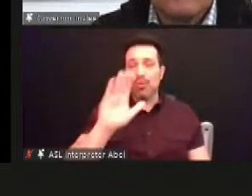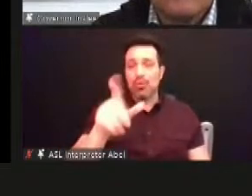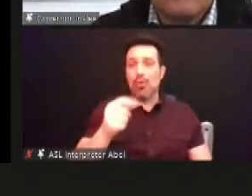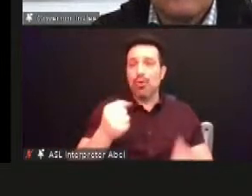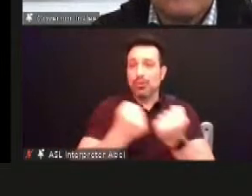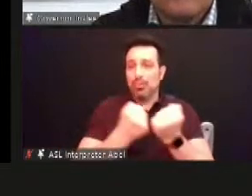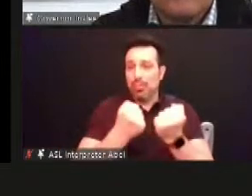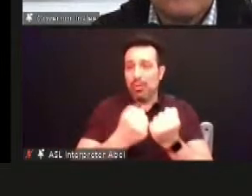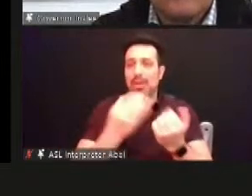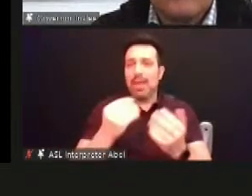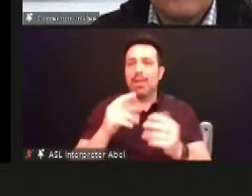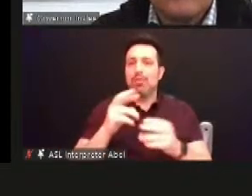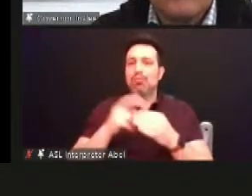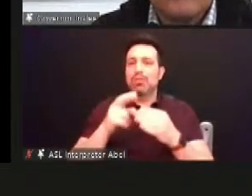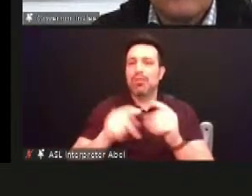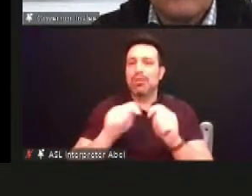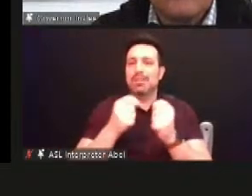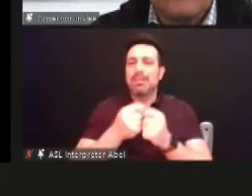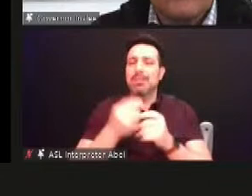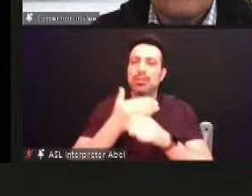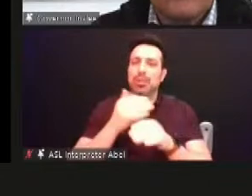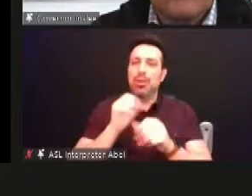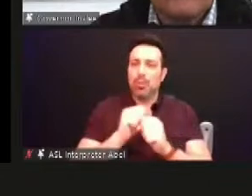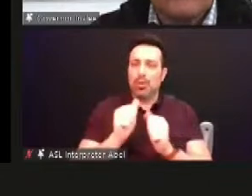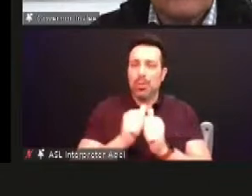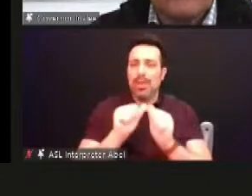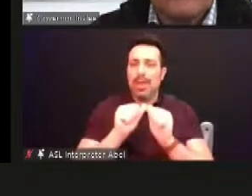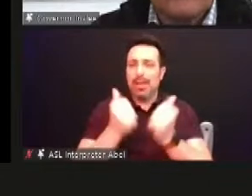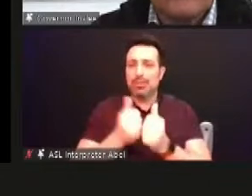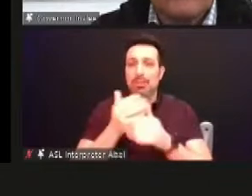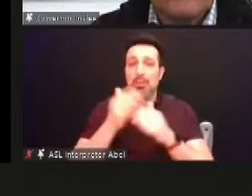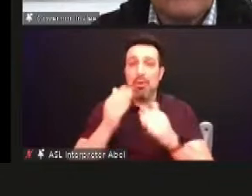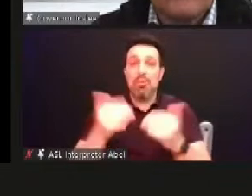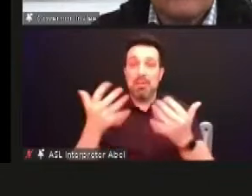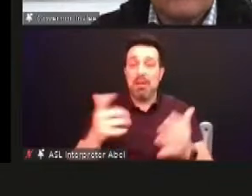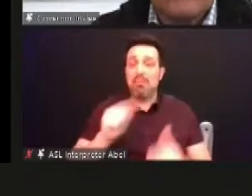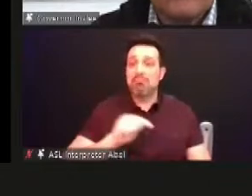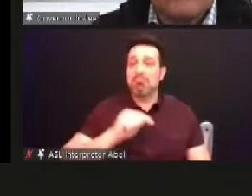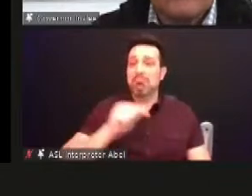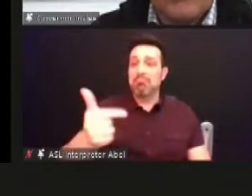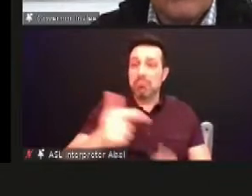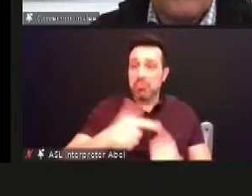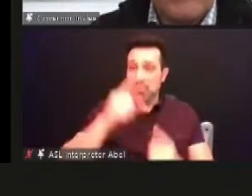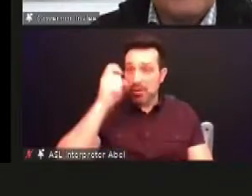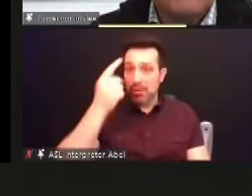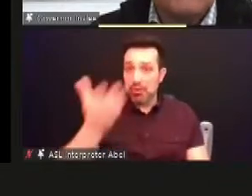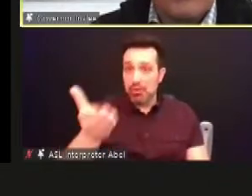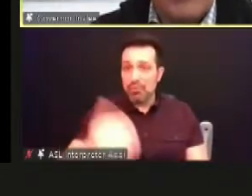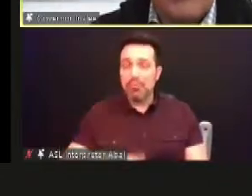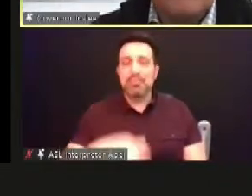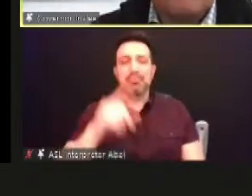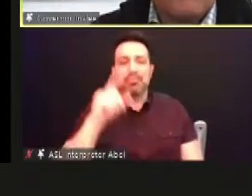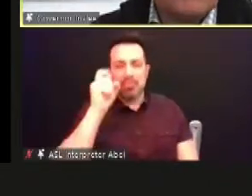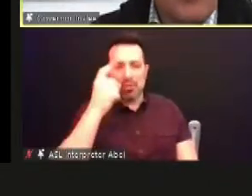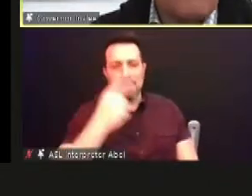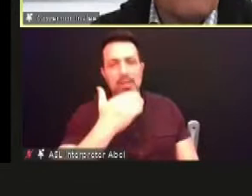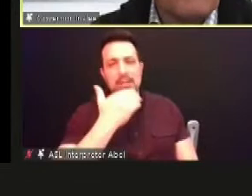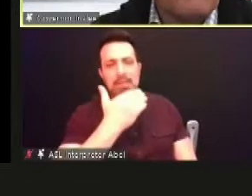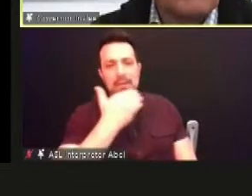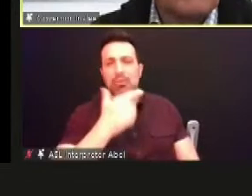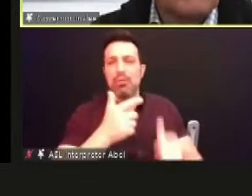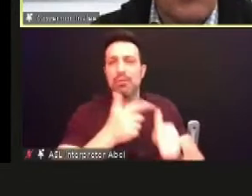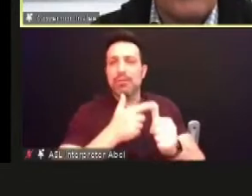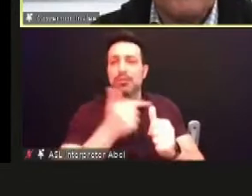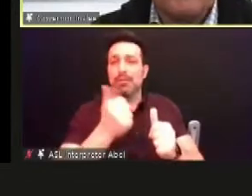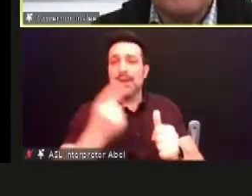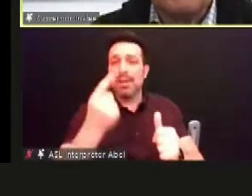Results team, and the shared work with our agency partners. And with that, I will turn this back to you, Governor. Thank you. First off, if